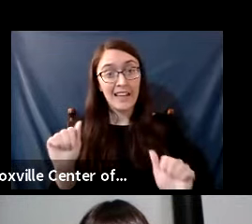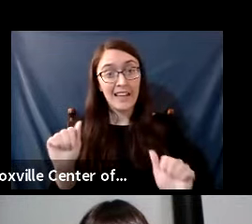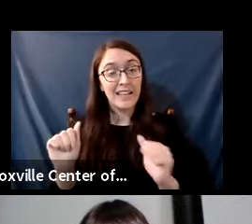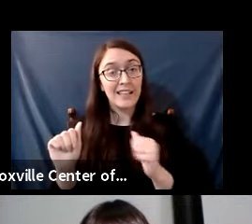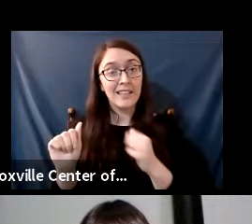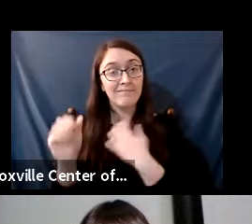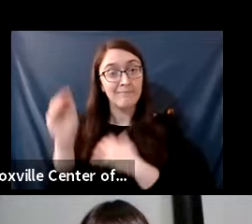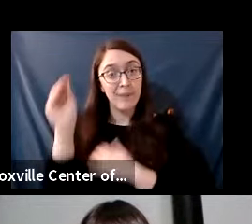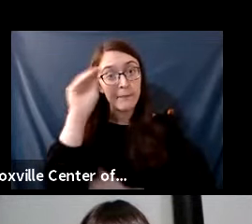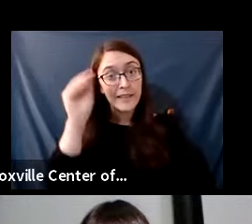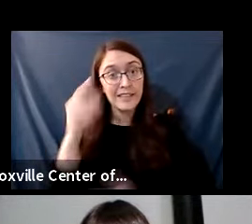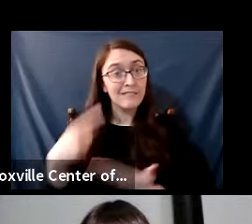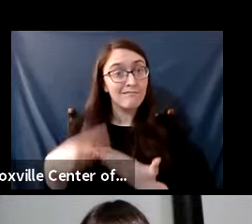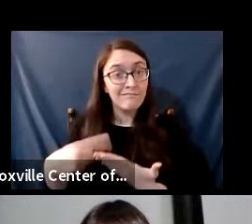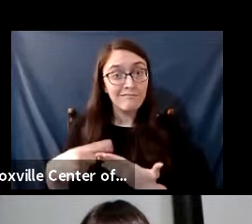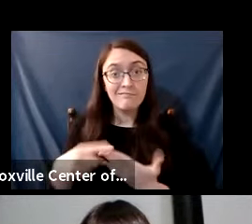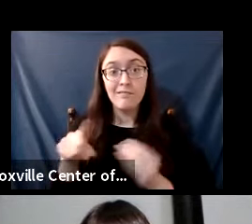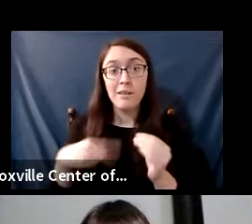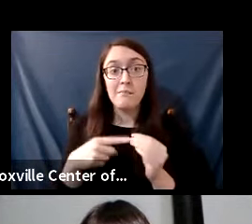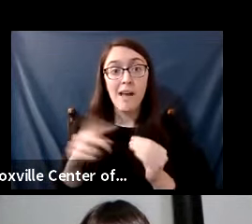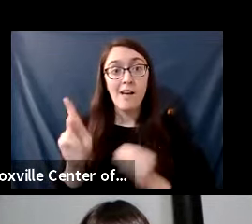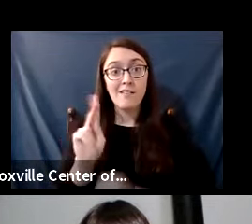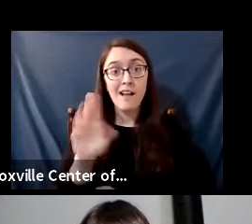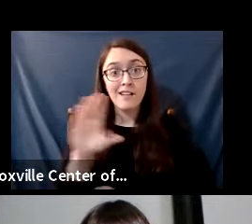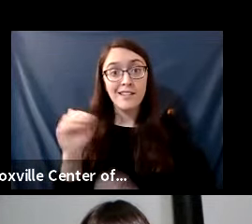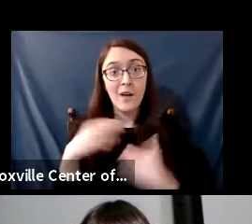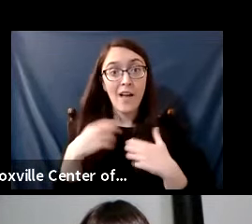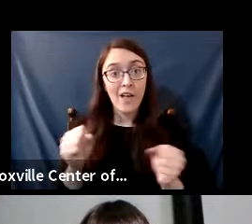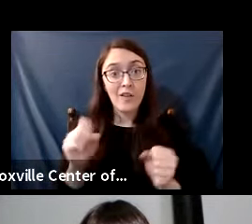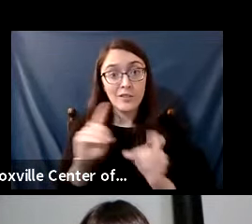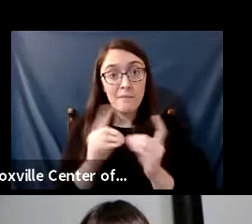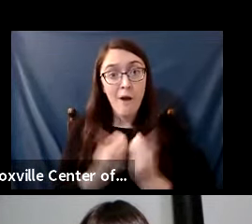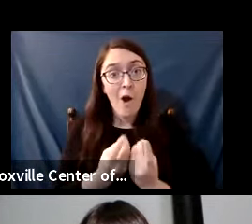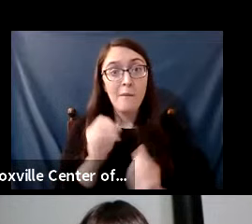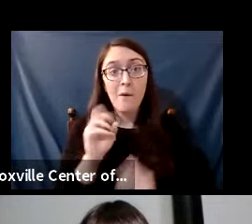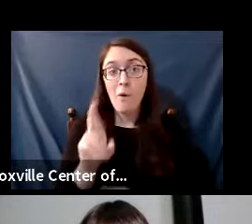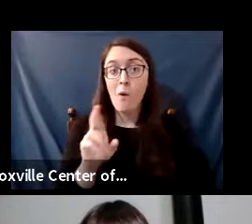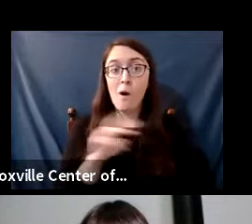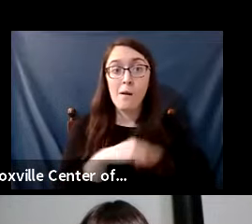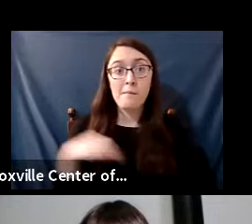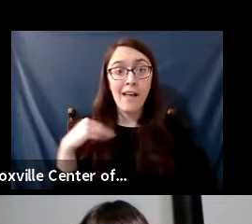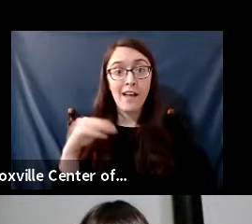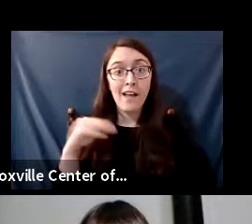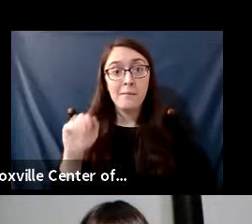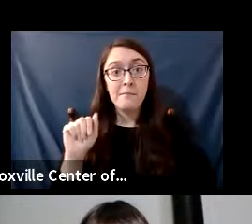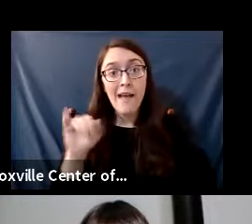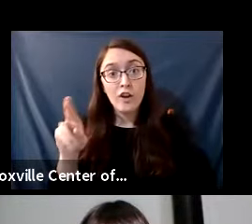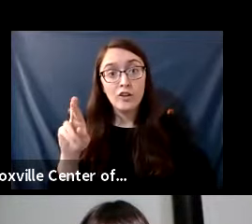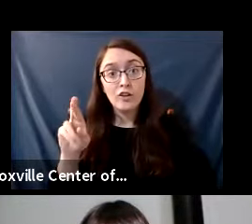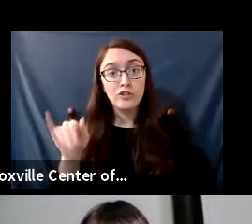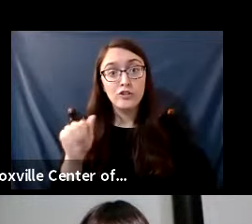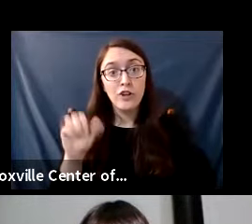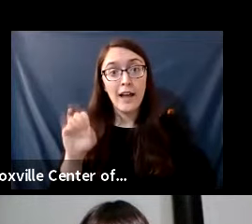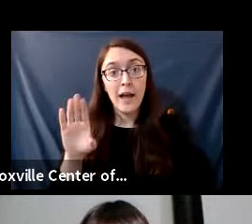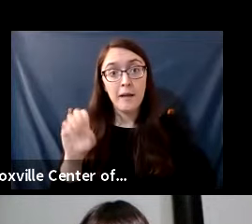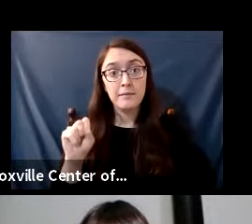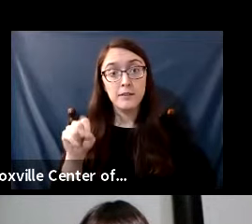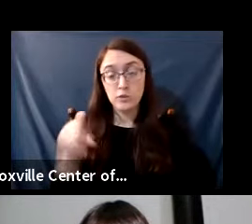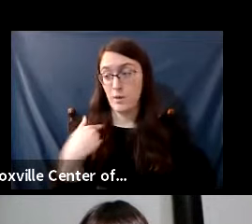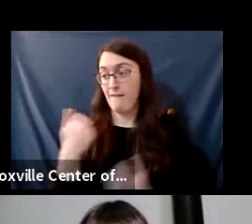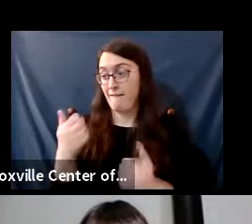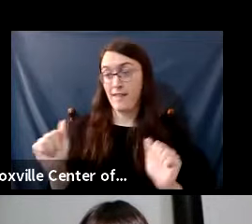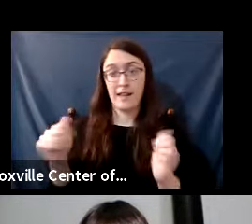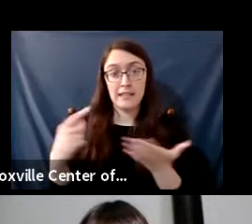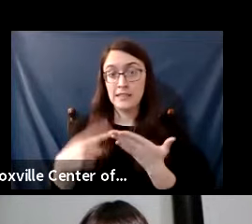regarding 2020-1, or Mayor Jacobs, if you've had any feedback, negative or positive, on 2020-1 in the last couple of weeks.